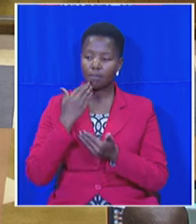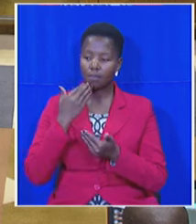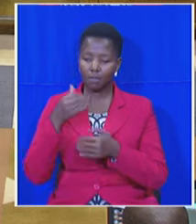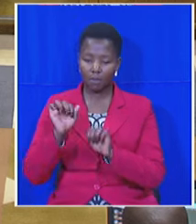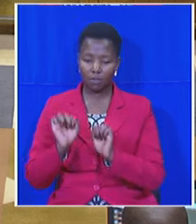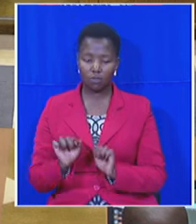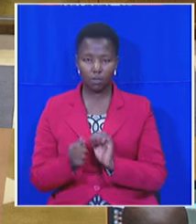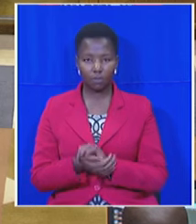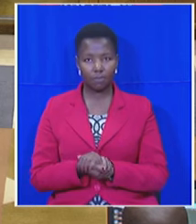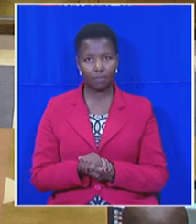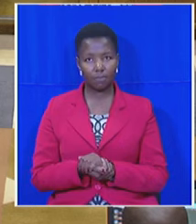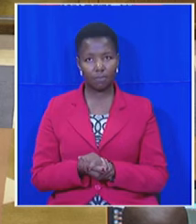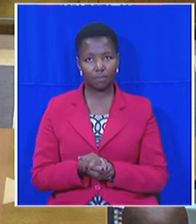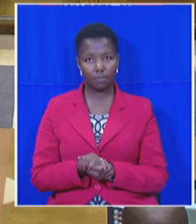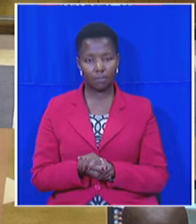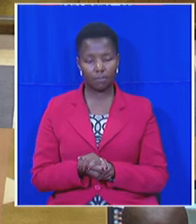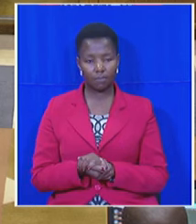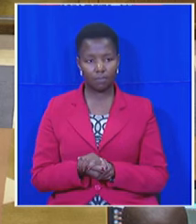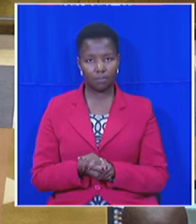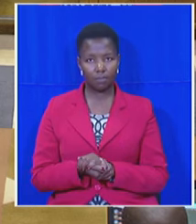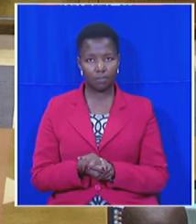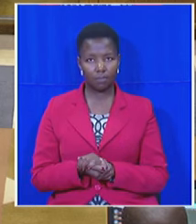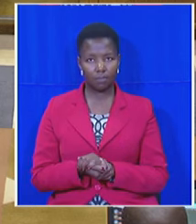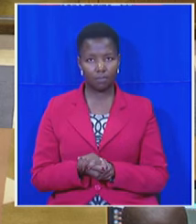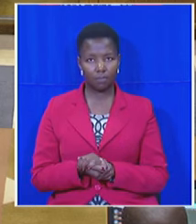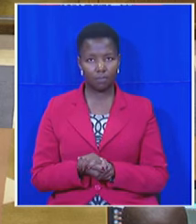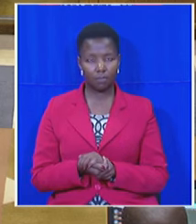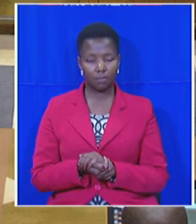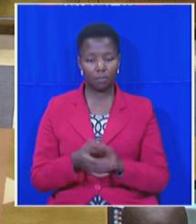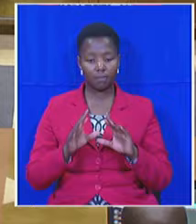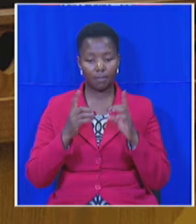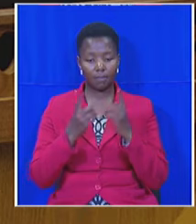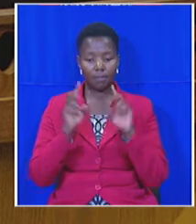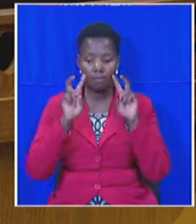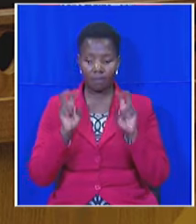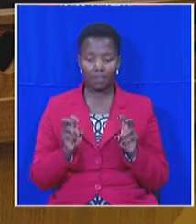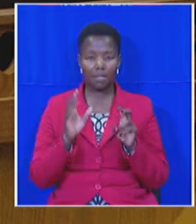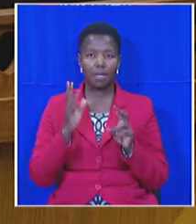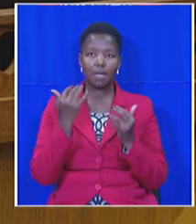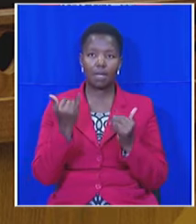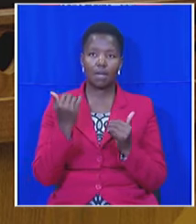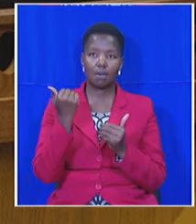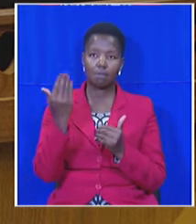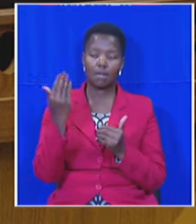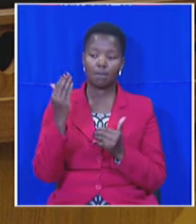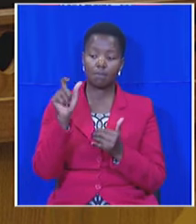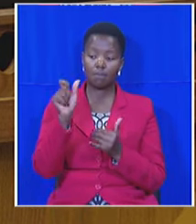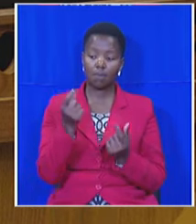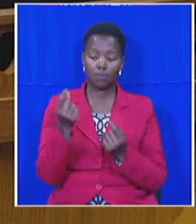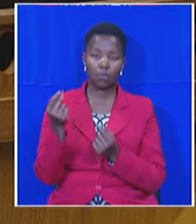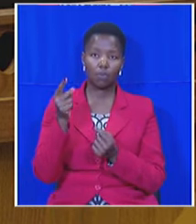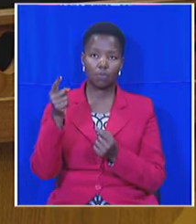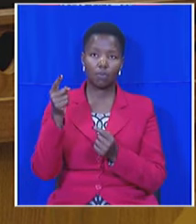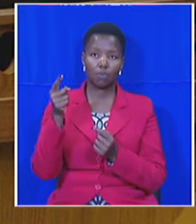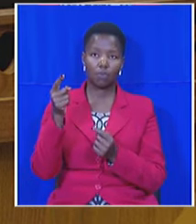Chair, it may yet be too soon to start referring to the Minister of Energy as accused number 2, but should the ongoing legal action against the